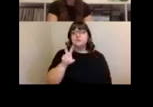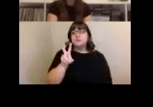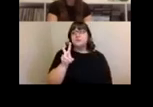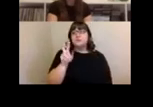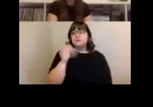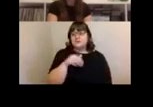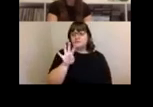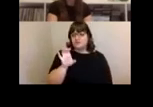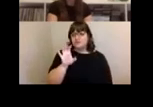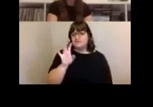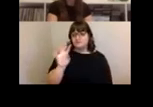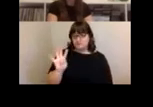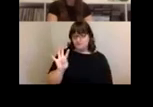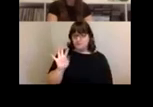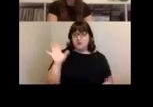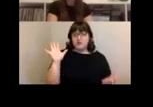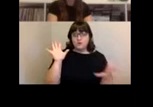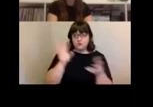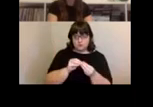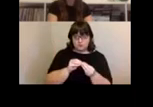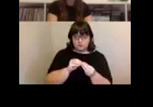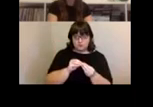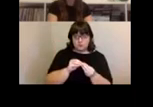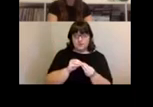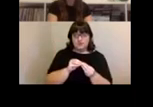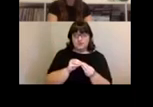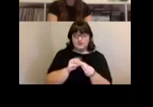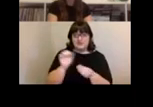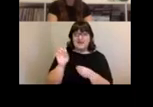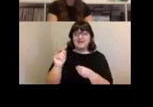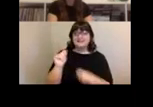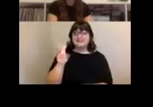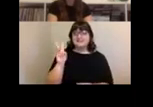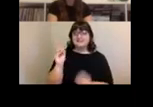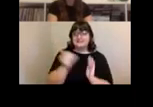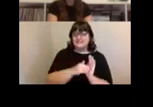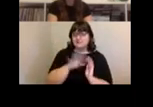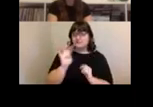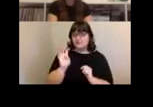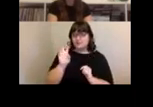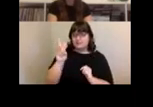$2,474. So we have a total, our total assets are $60,460.